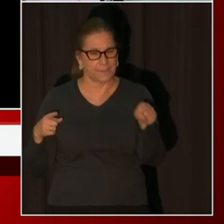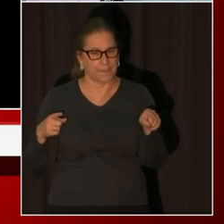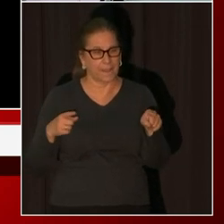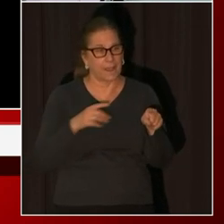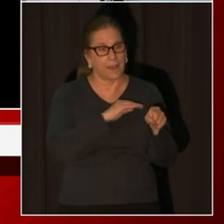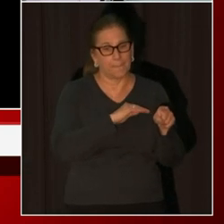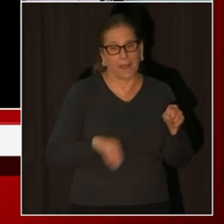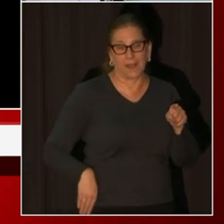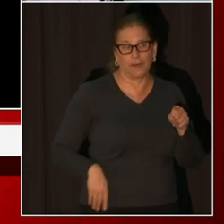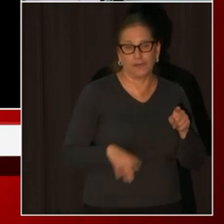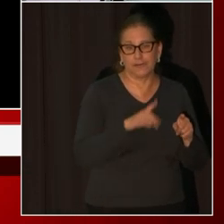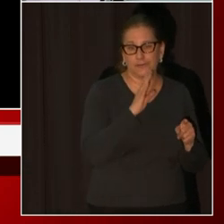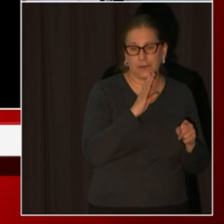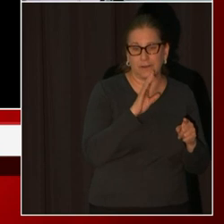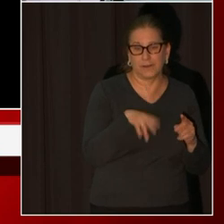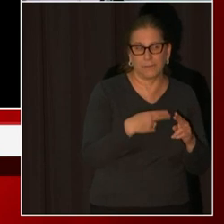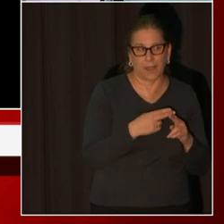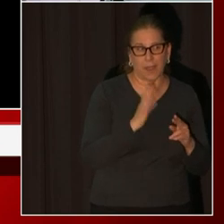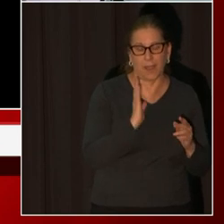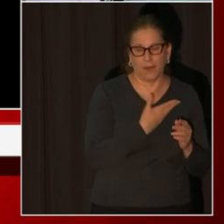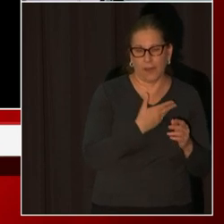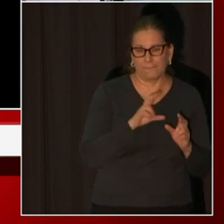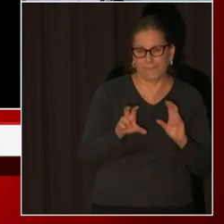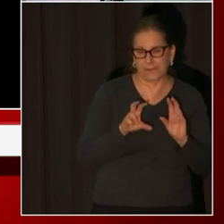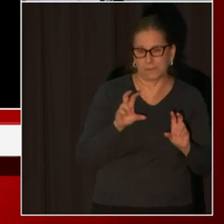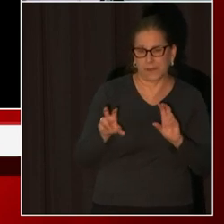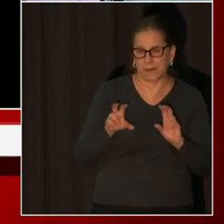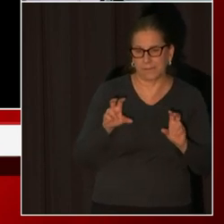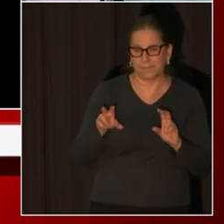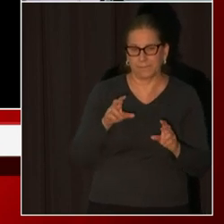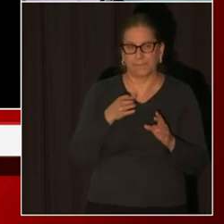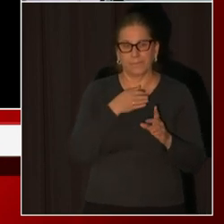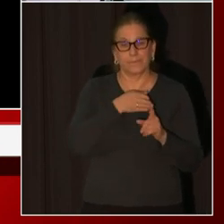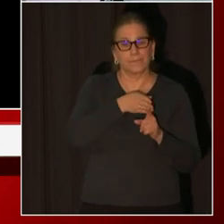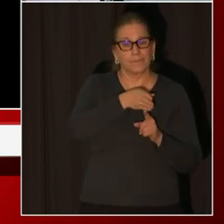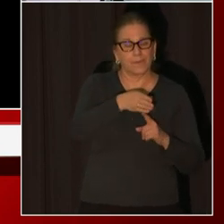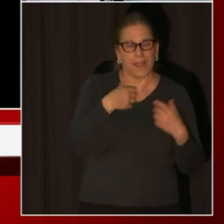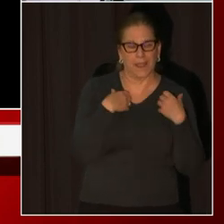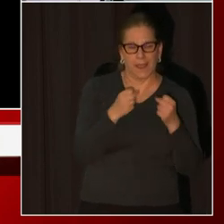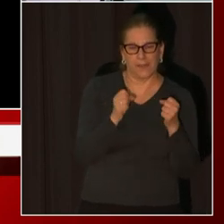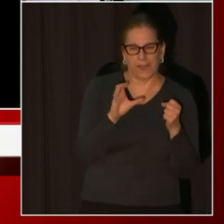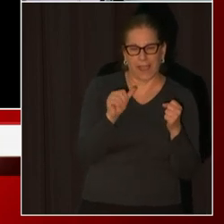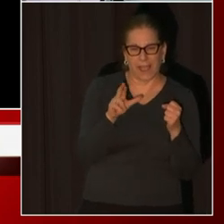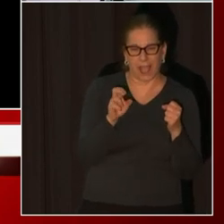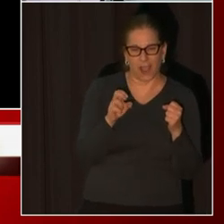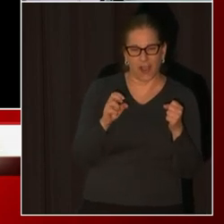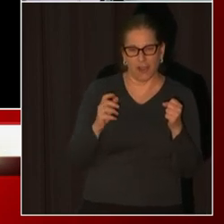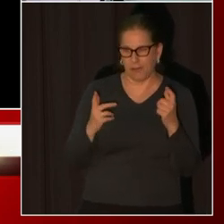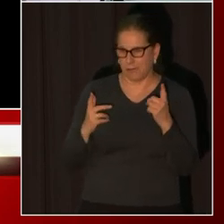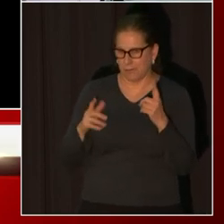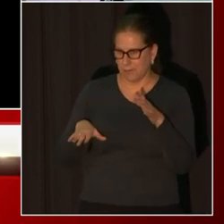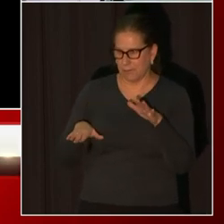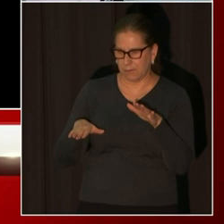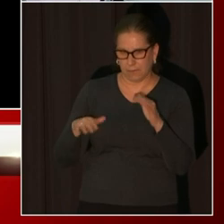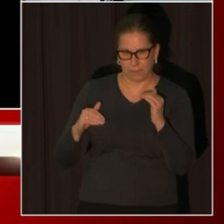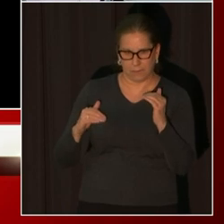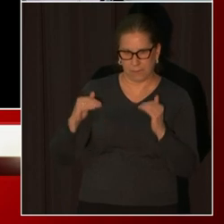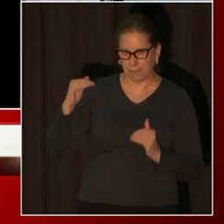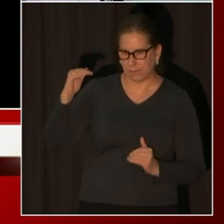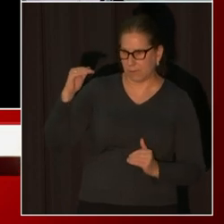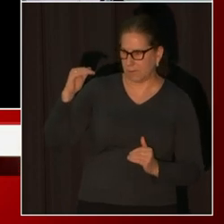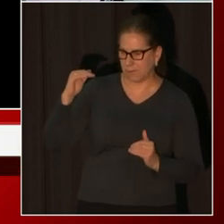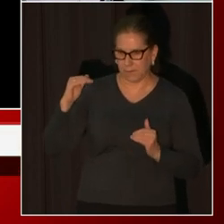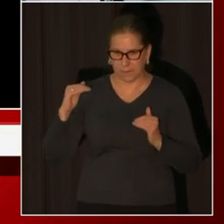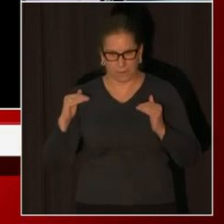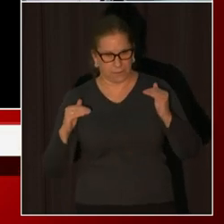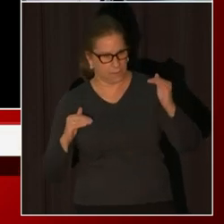investments in the health space and really focusing on health disparities and the inequitable outcomes for health and for residents